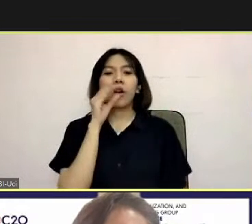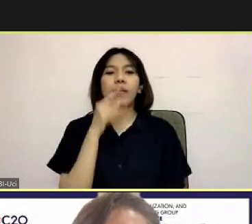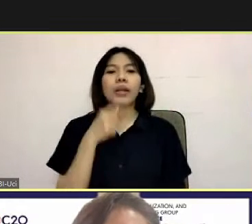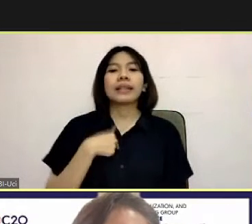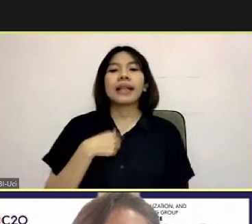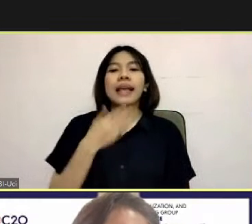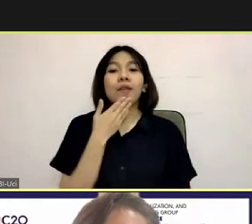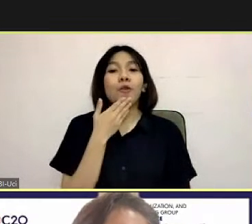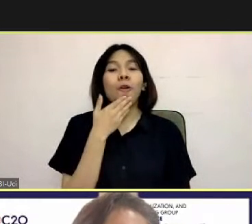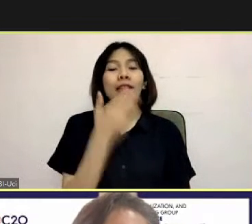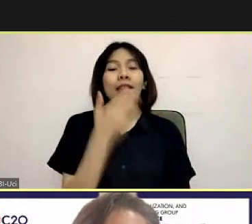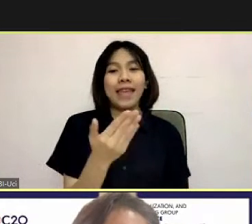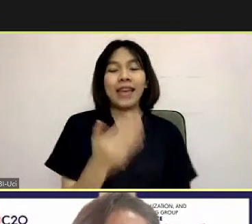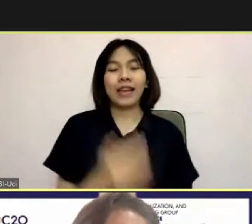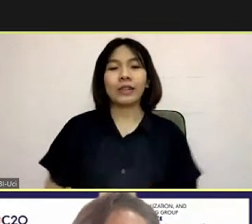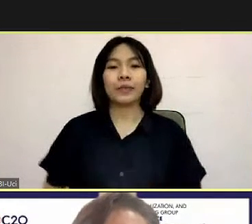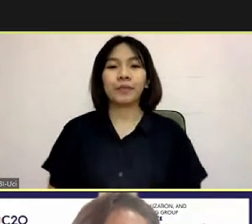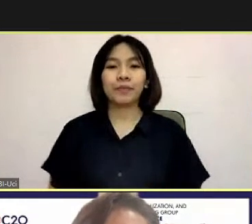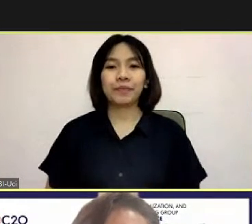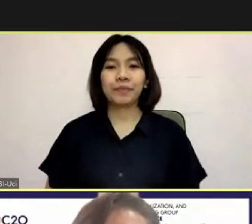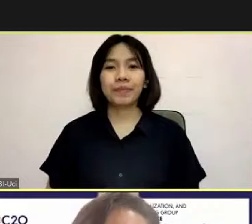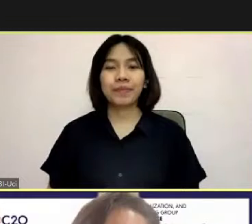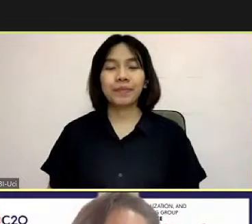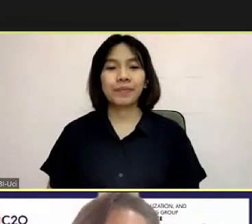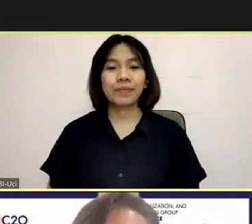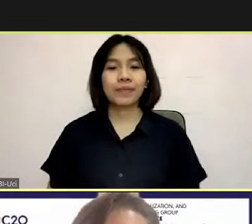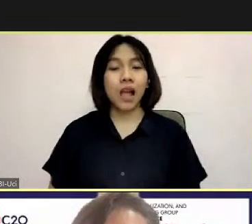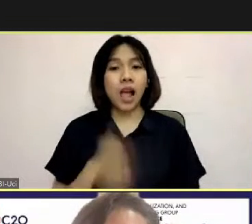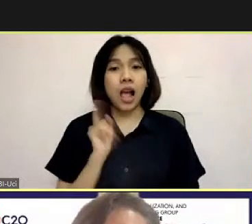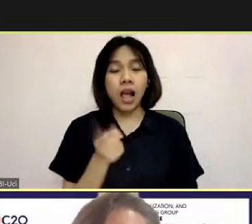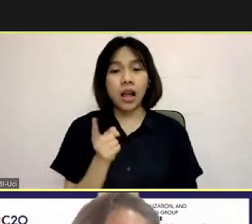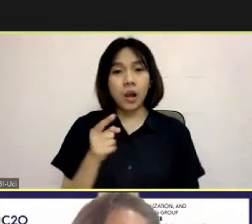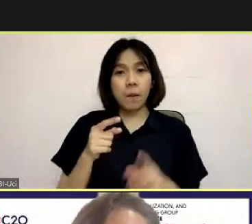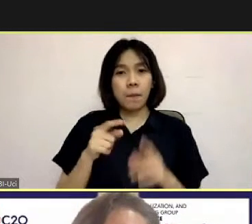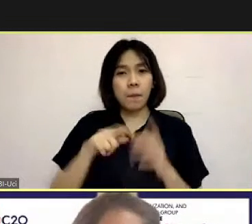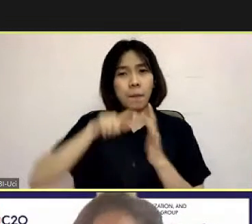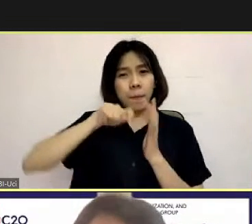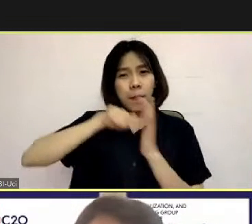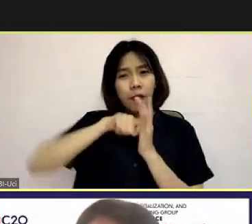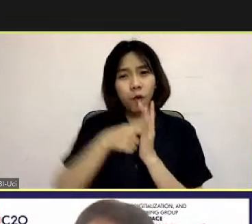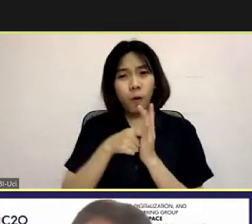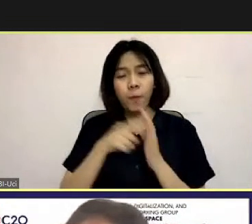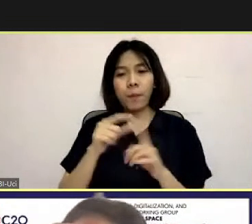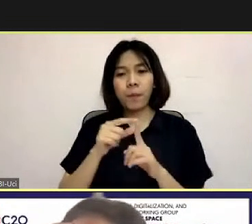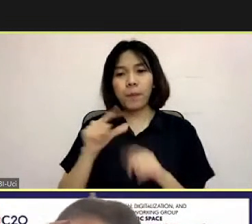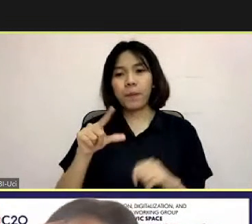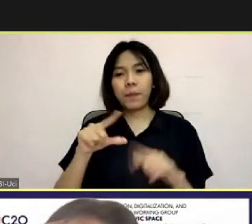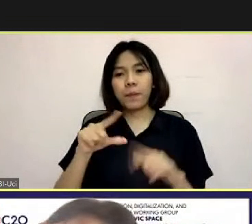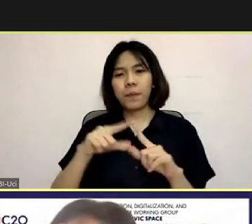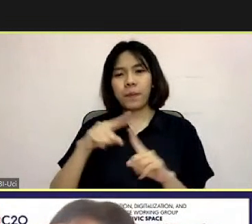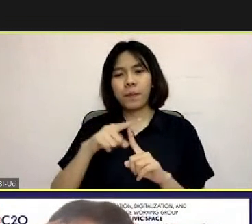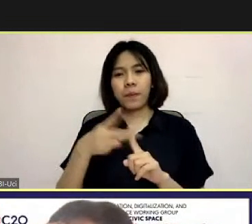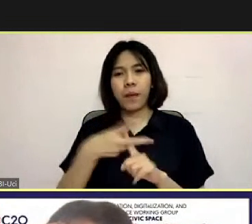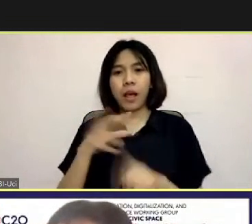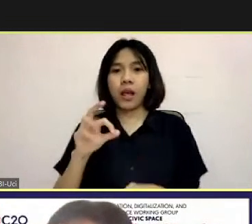to my question: is there any one platform that